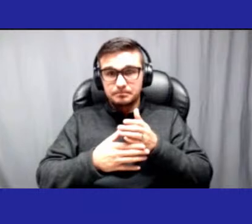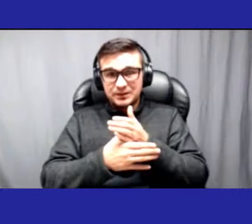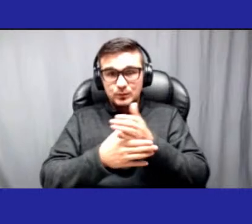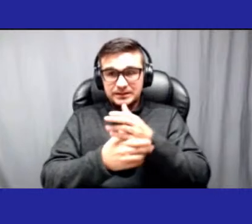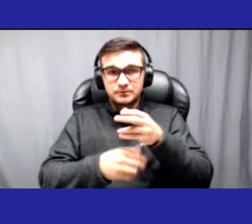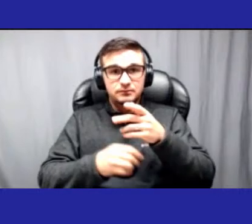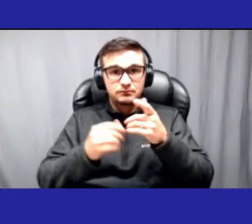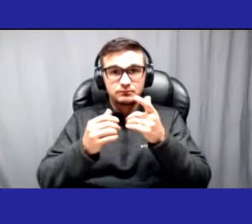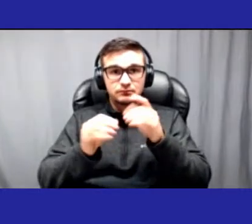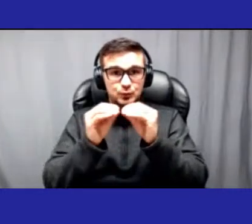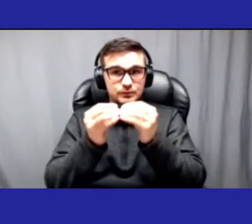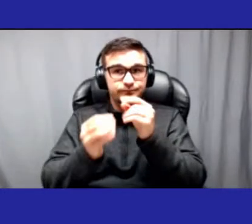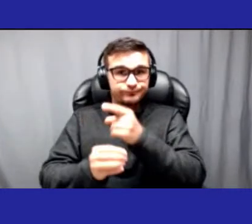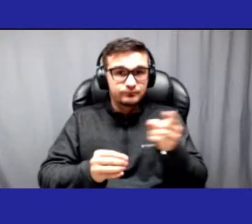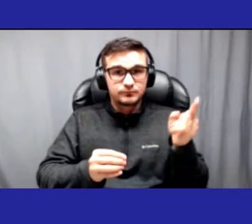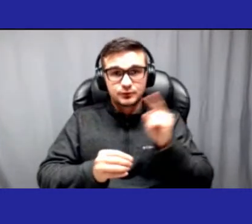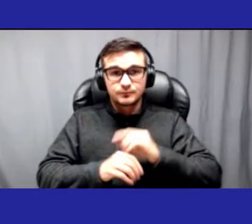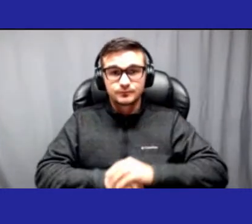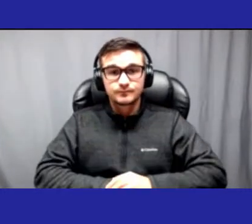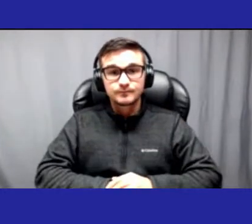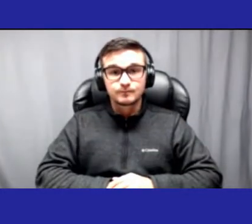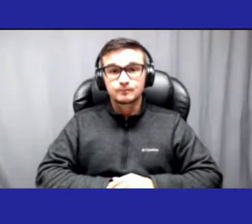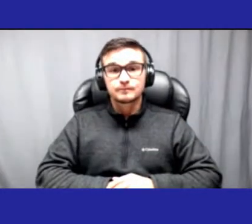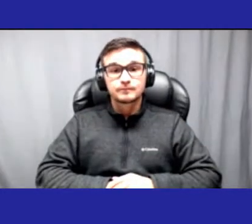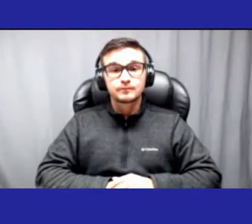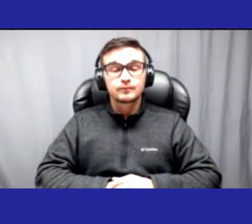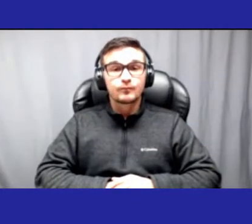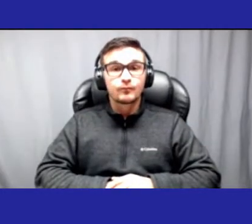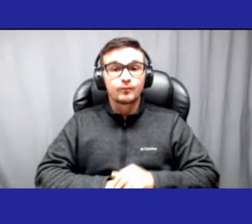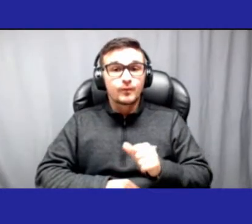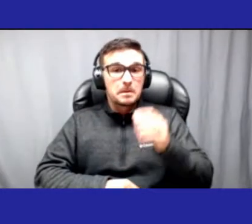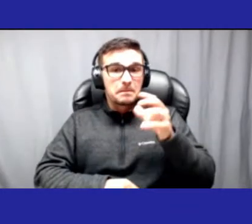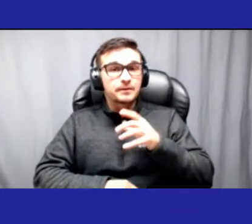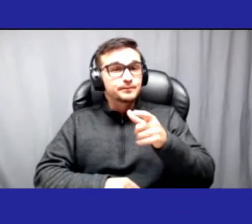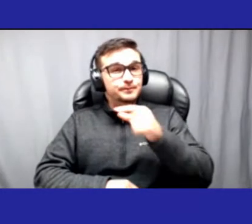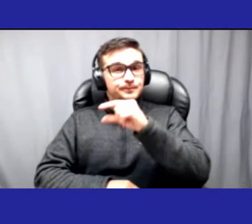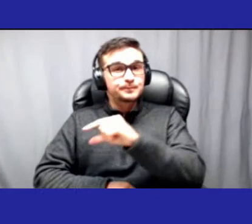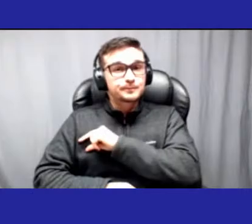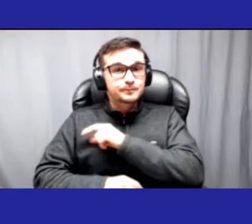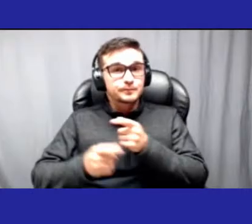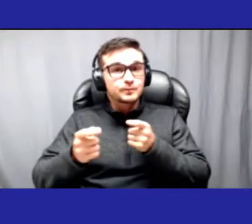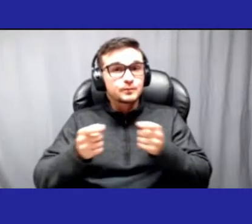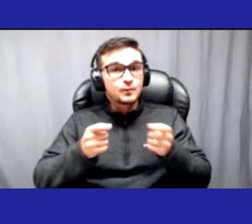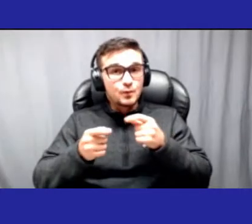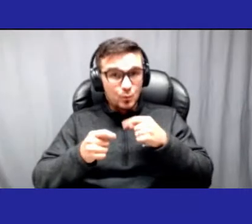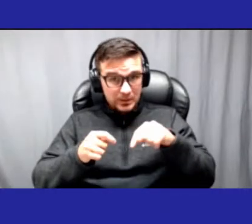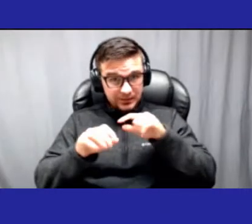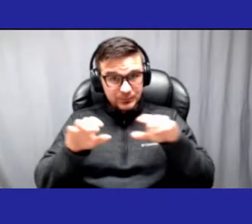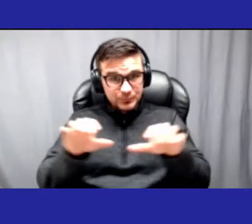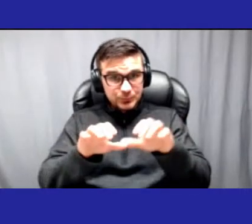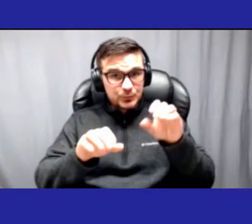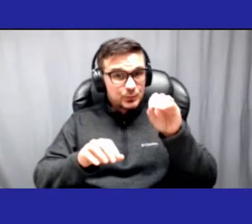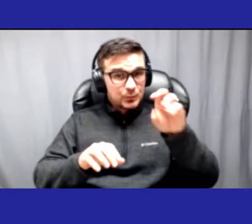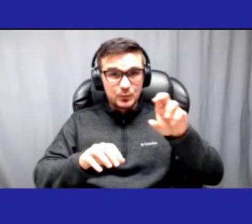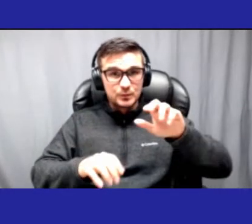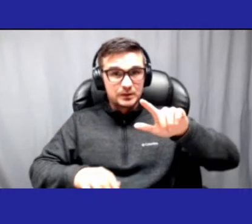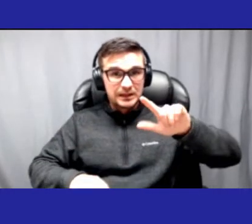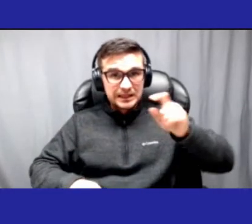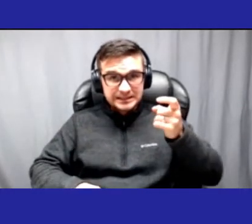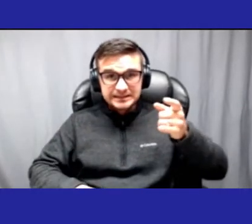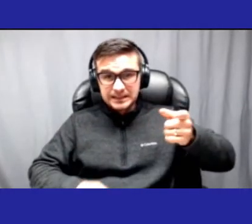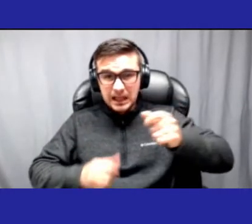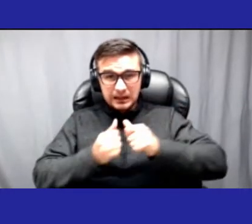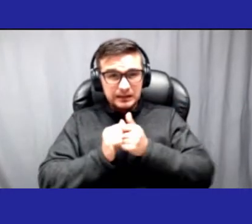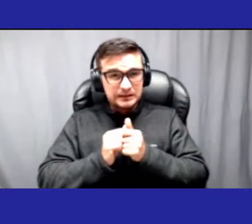as far as the quality control and the reports and all, is that something we do, or is Lennox doing it? How do we kind